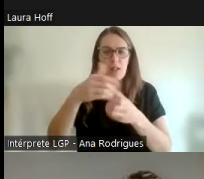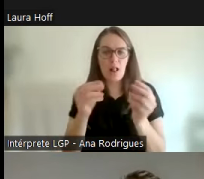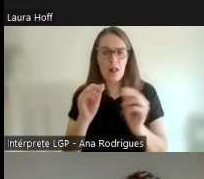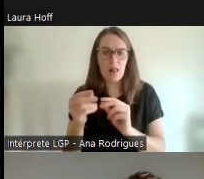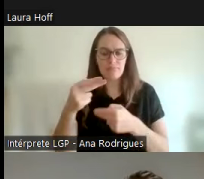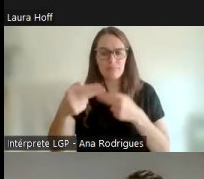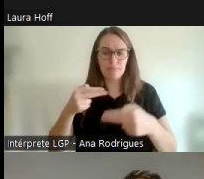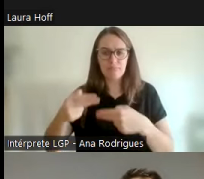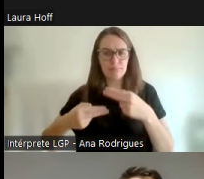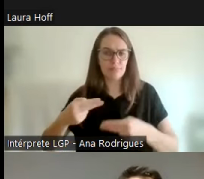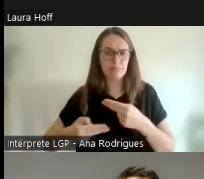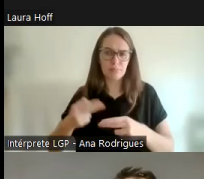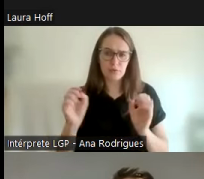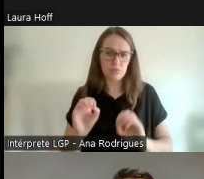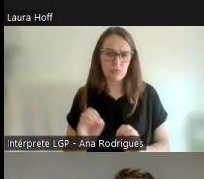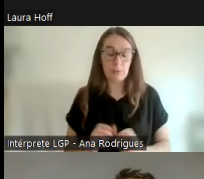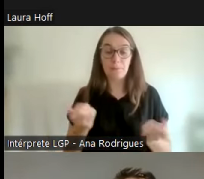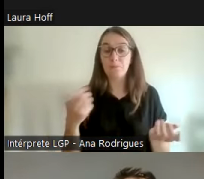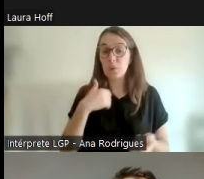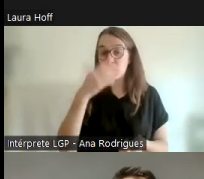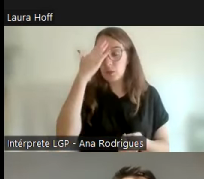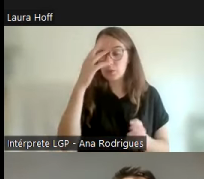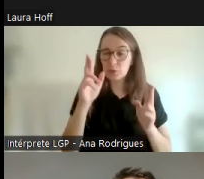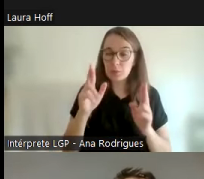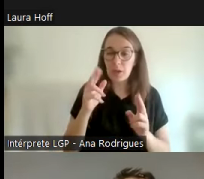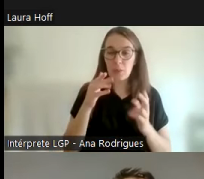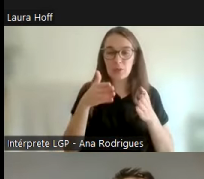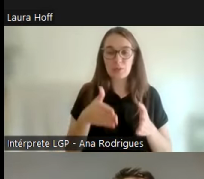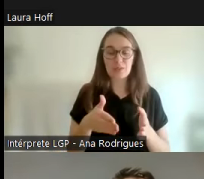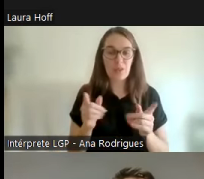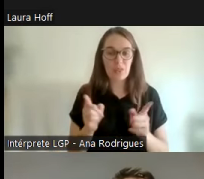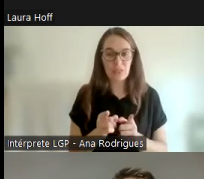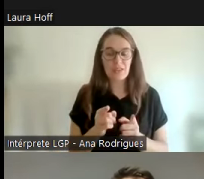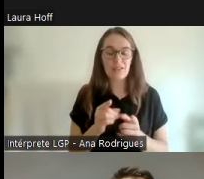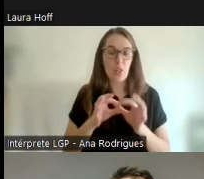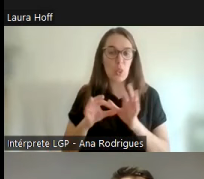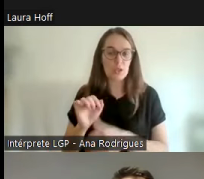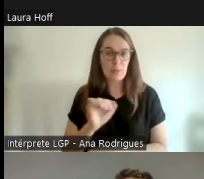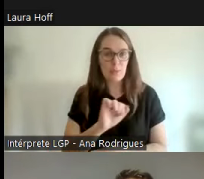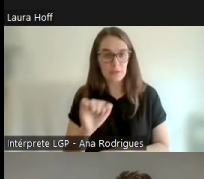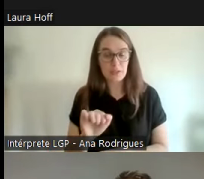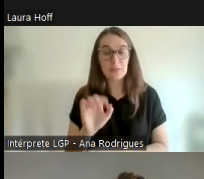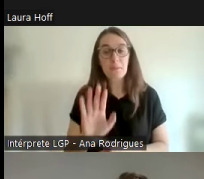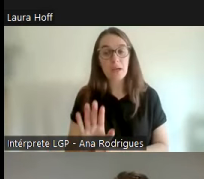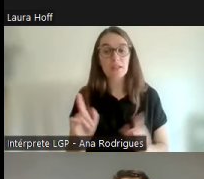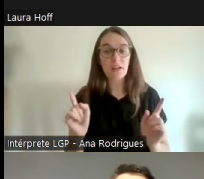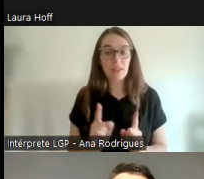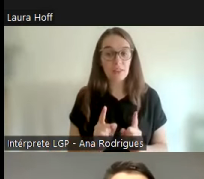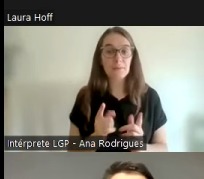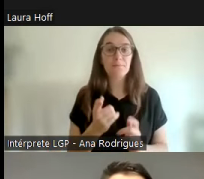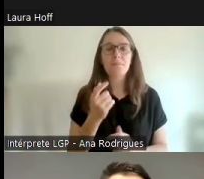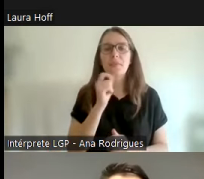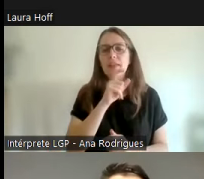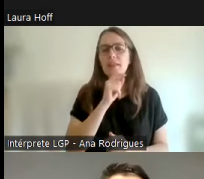hope that this short introduction makes sense to you. And to summarize, what can you